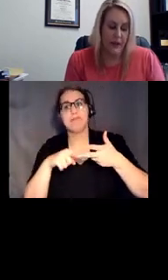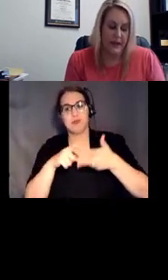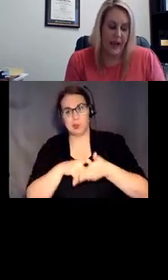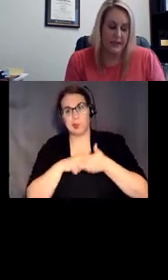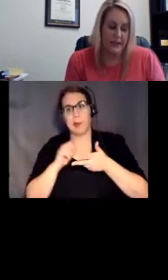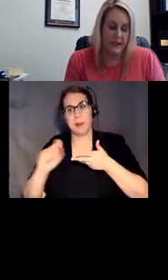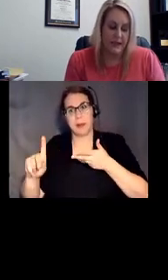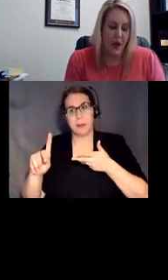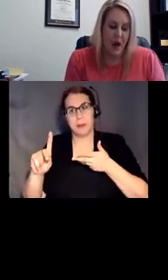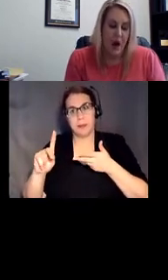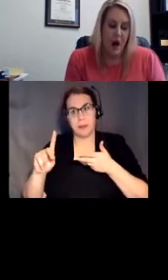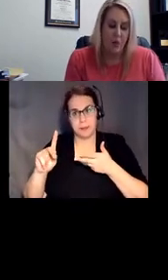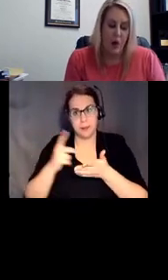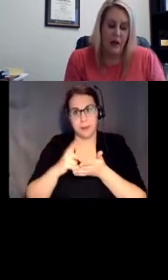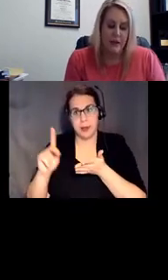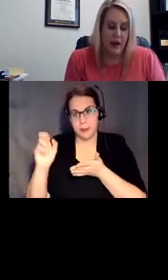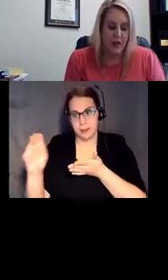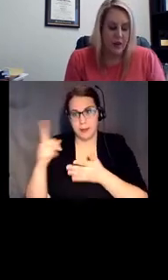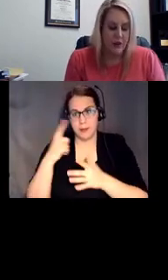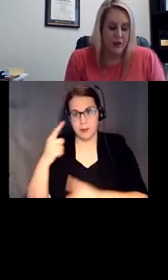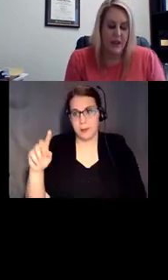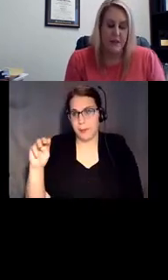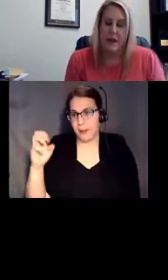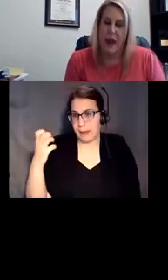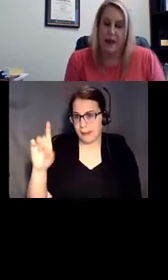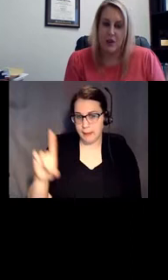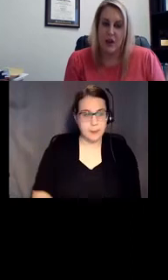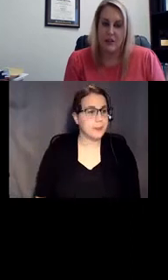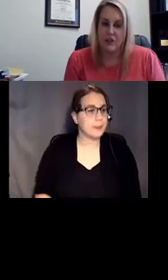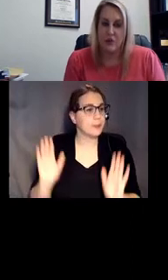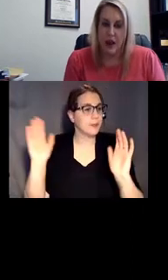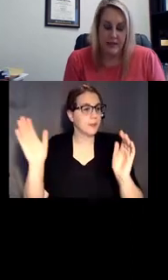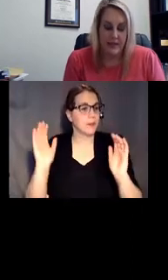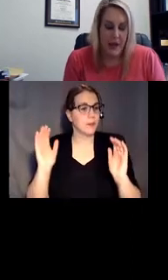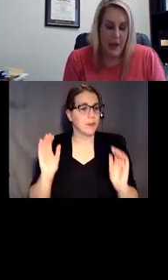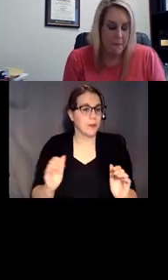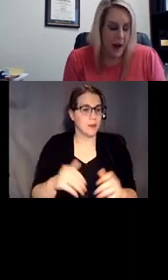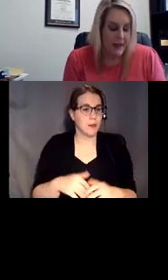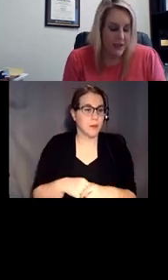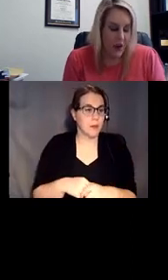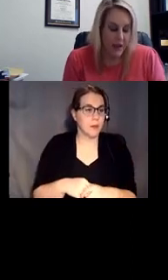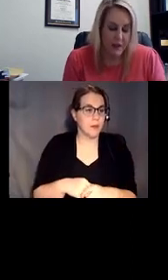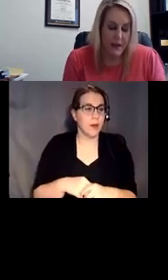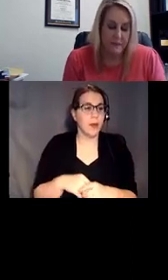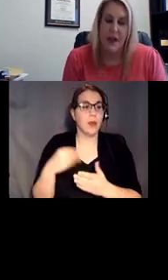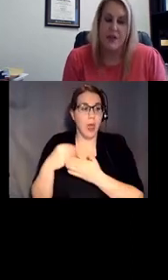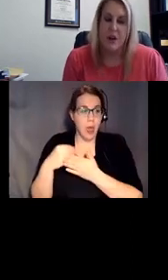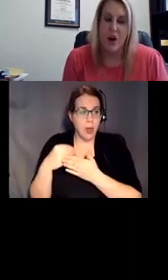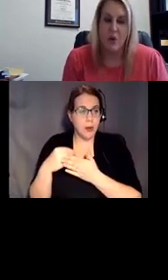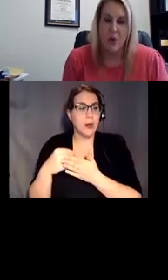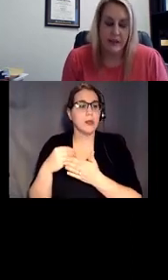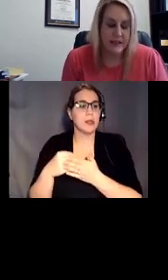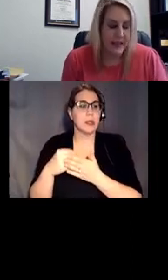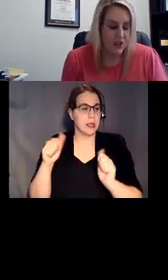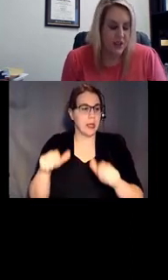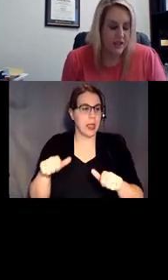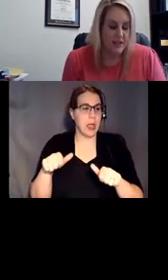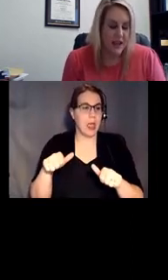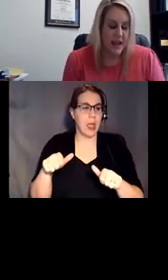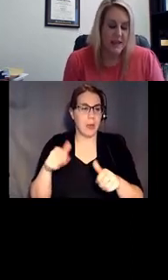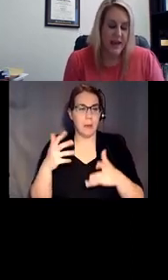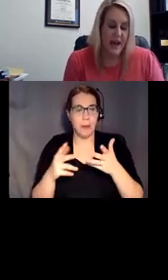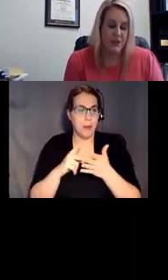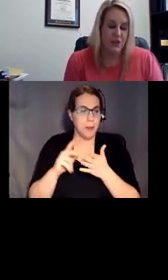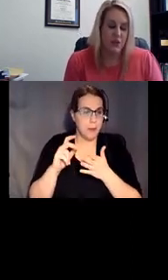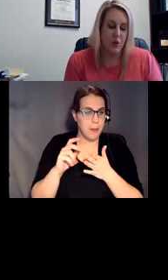of the remaining assets, while in others, they may pass on as directed by the document. There are